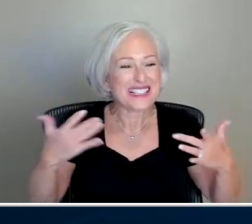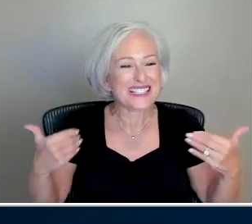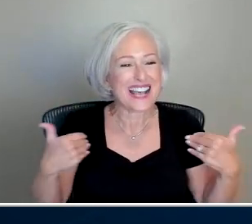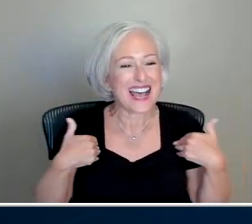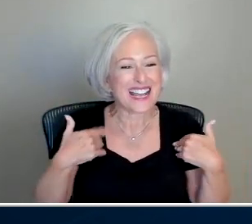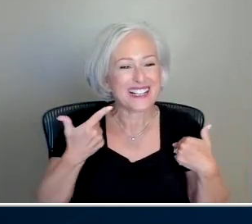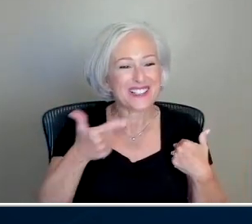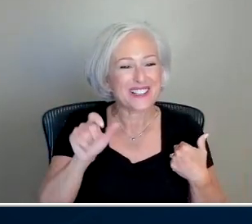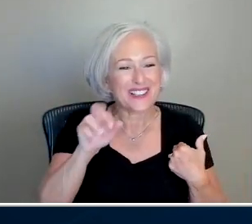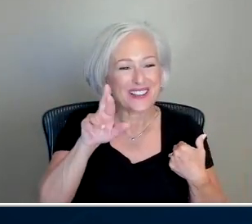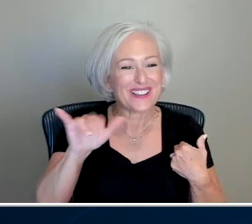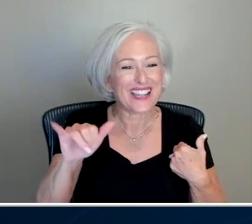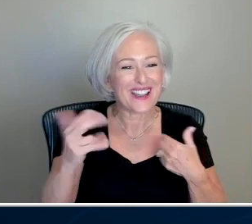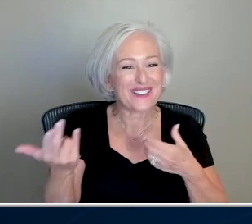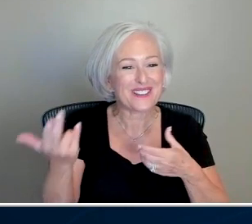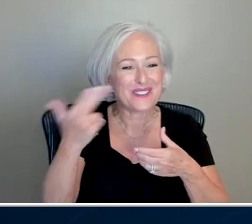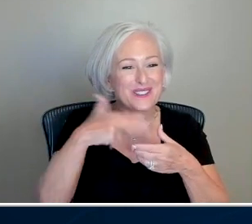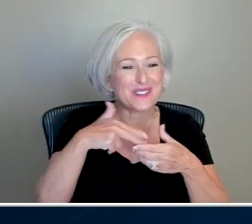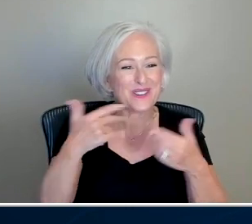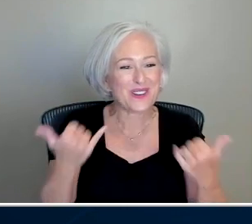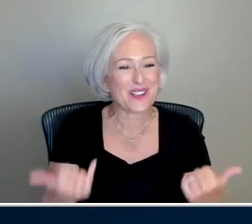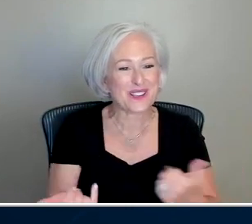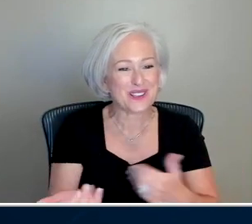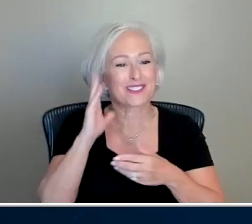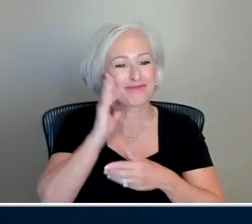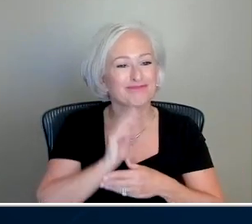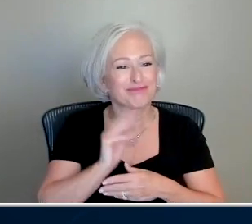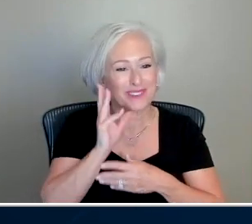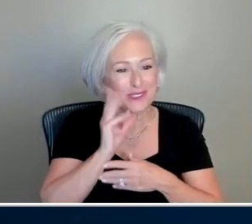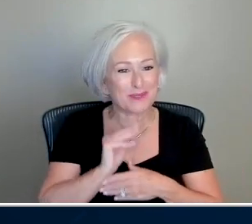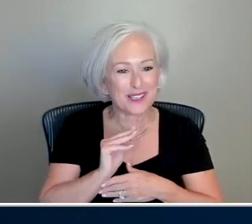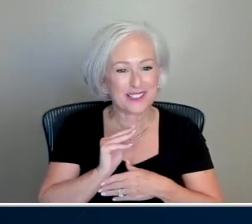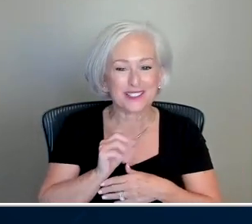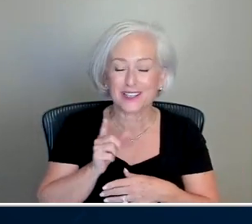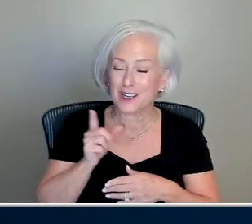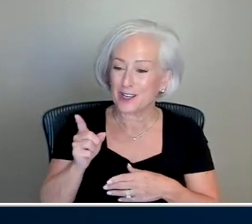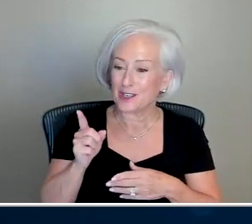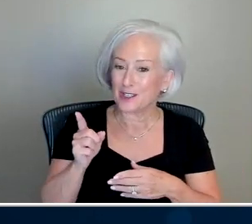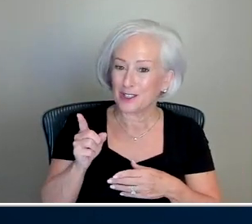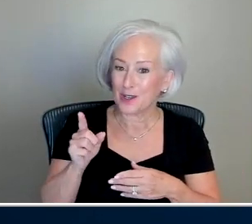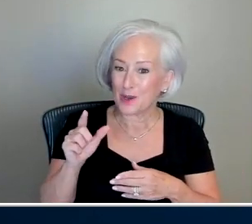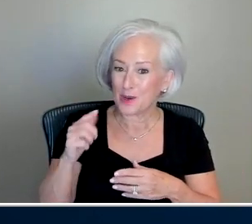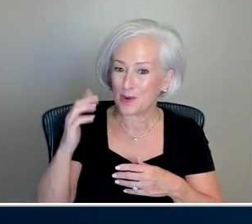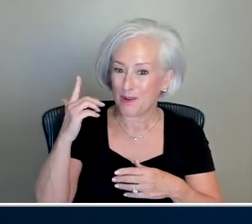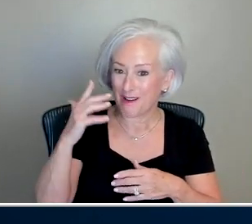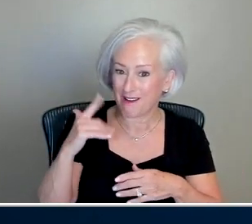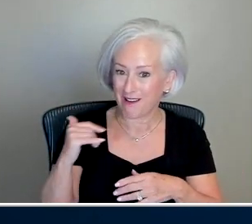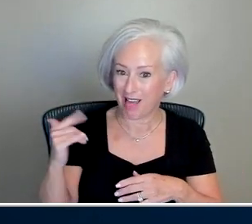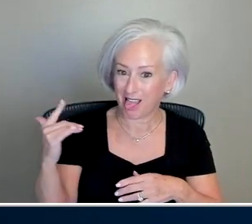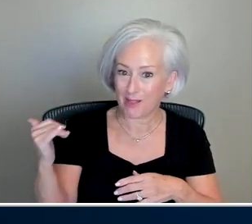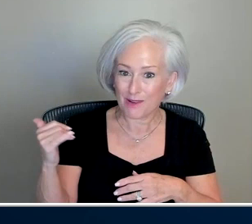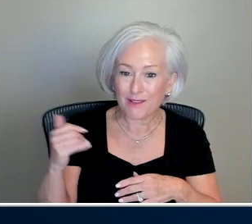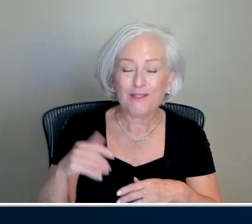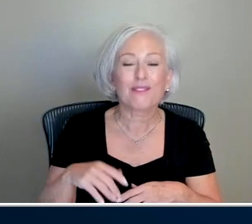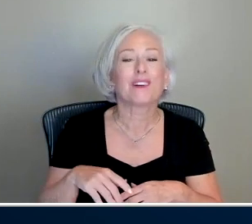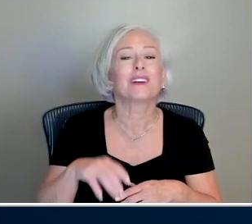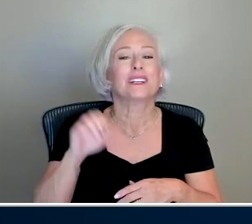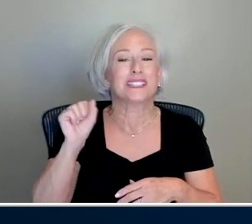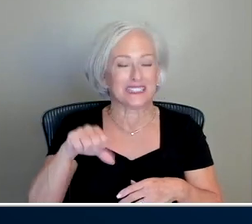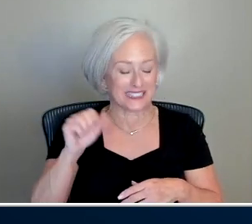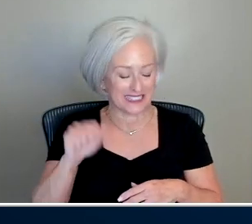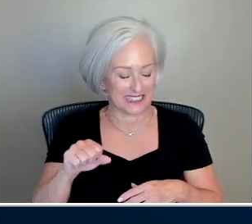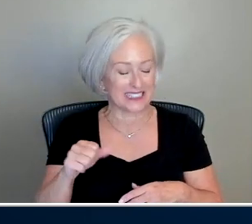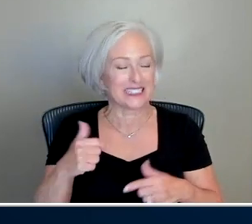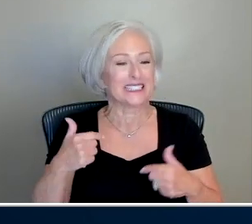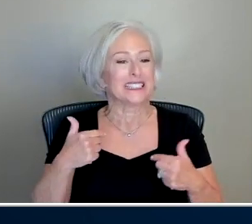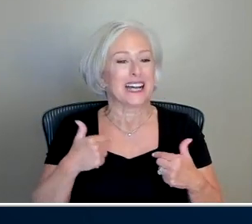cancer journey. Good morning. You're in Colorado, right? Yeah, good morning. I'm in Lakewood, Colorado, right next to Golden,